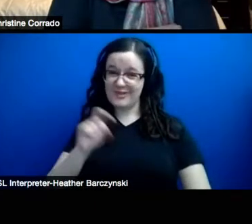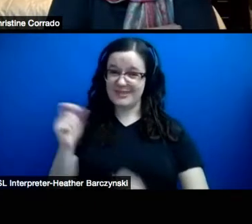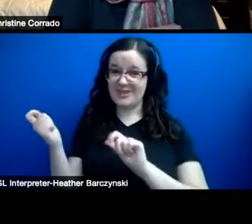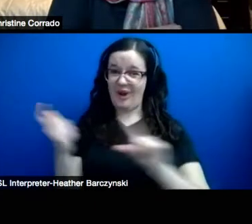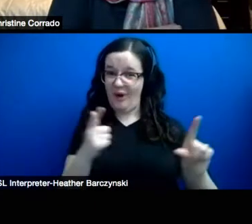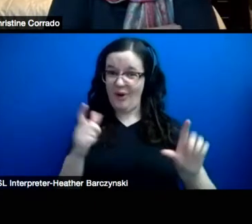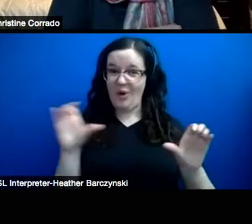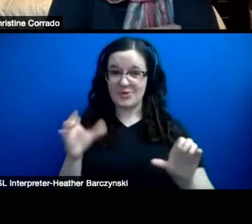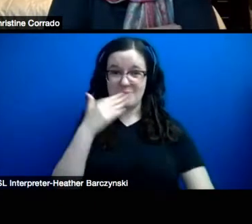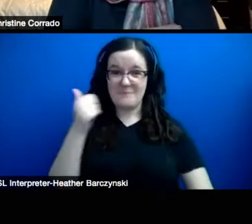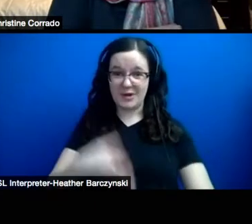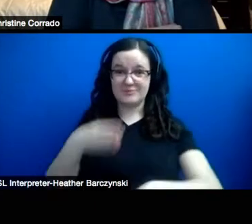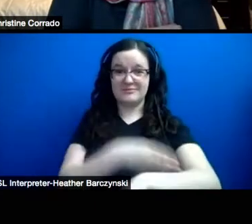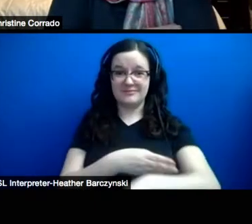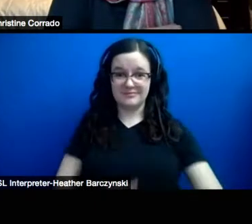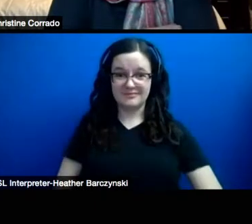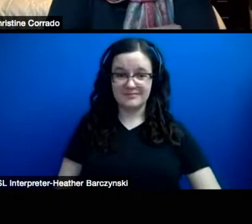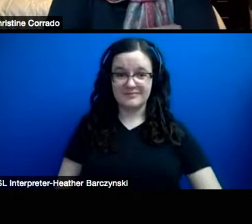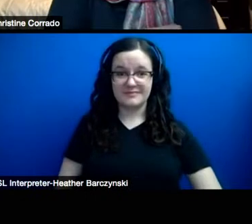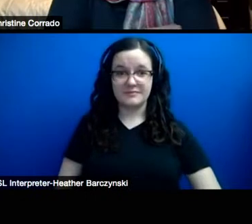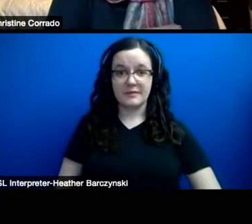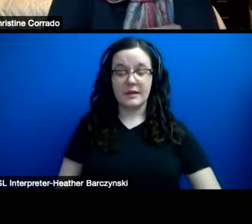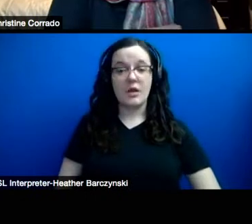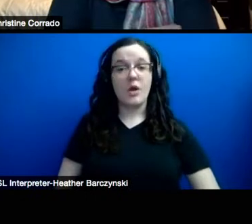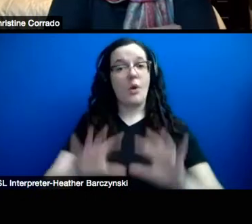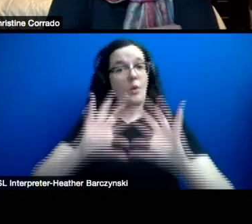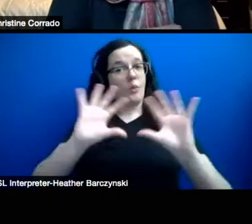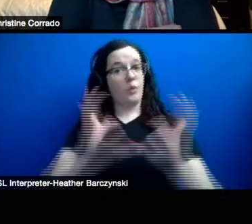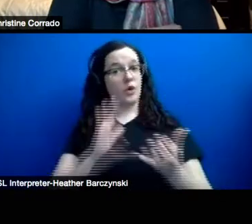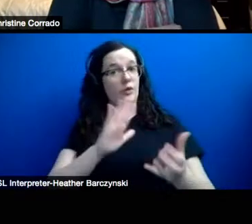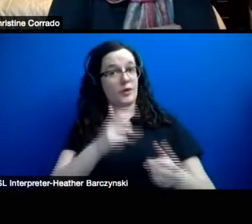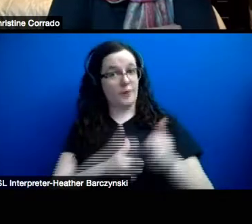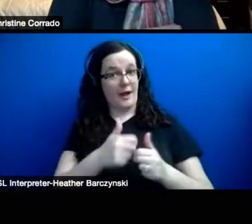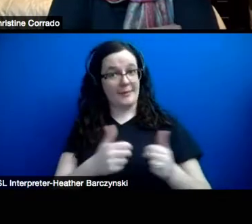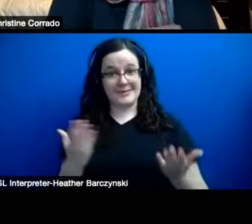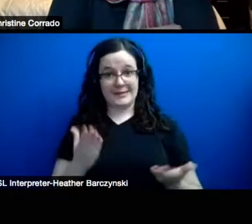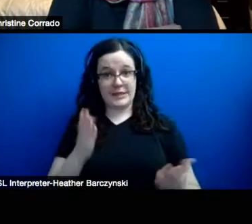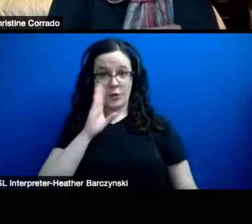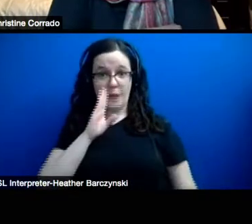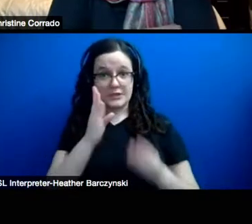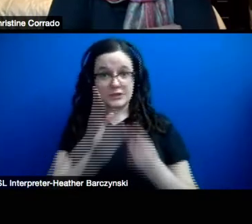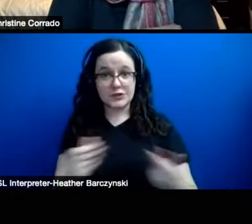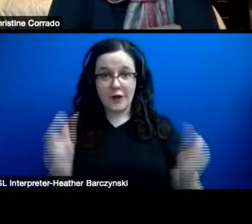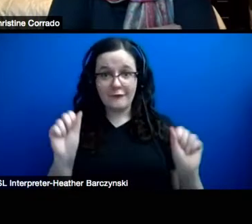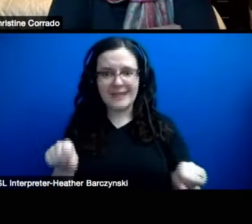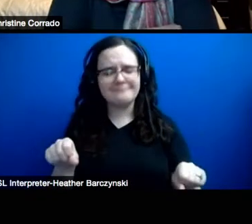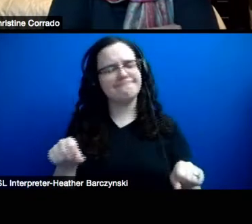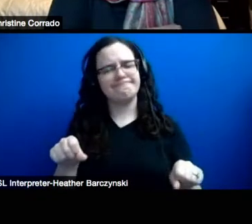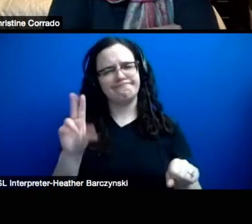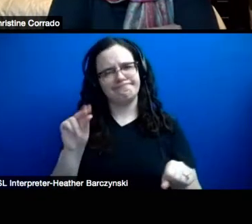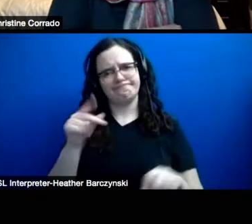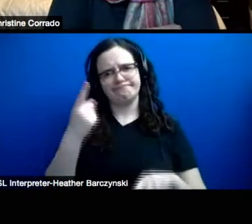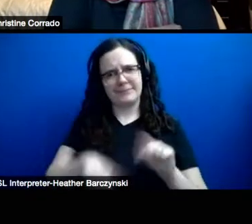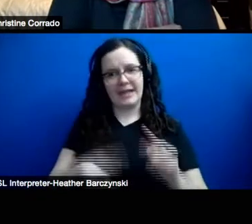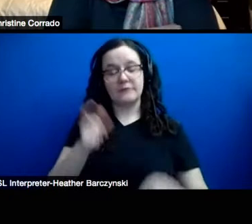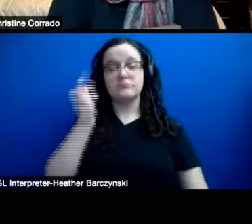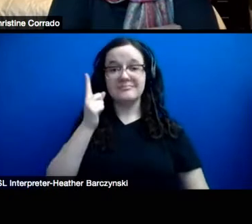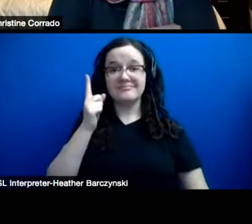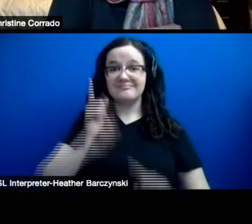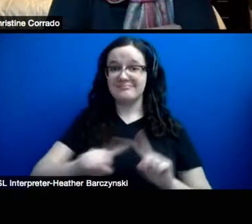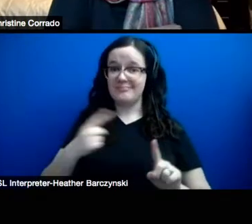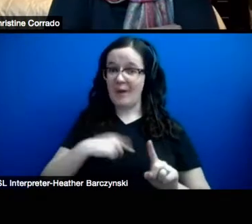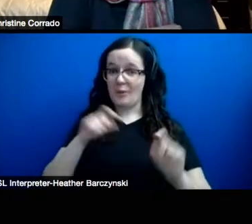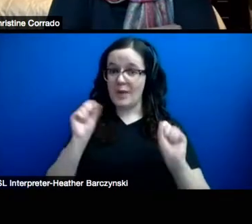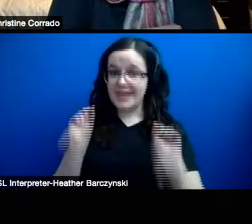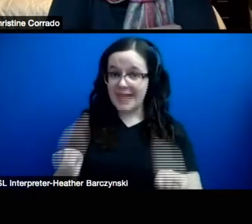We cannot solve the problems of the world here in Brighton, but we can and we must work